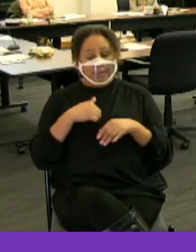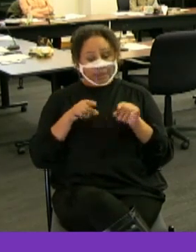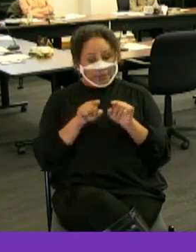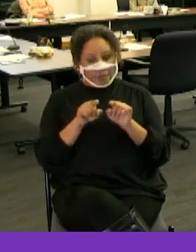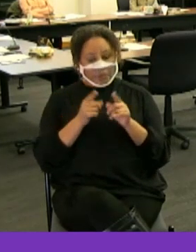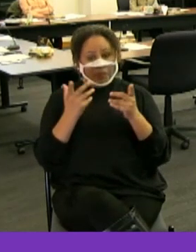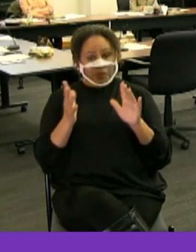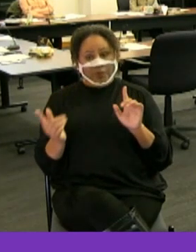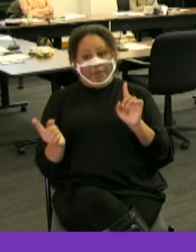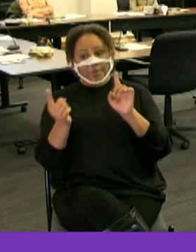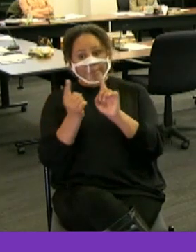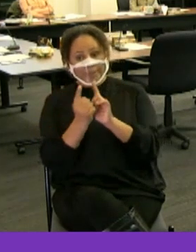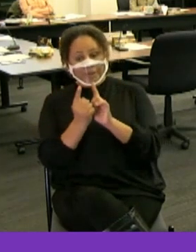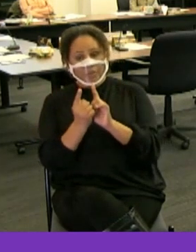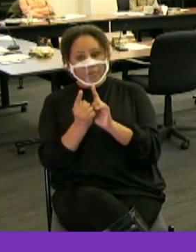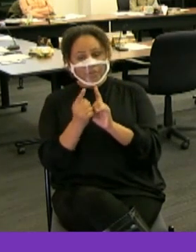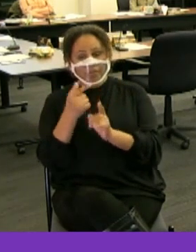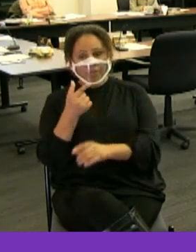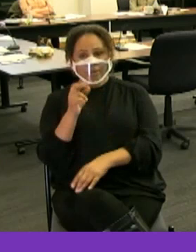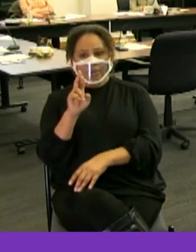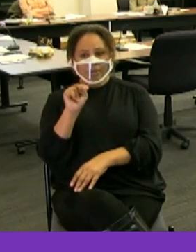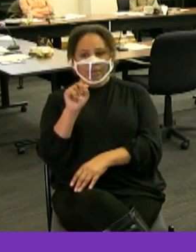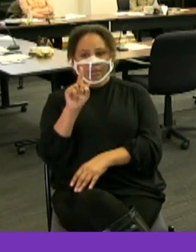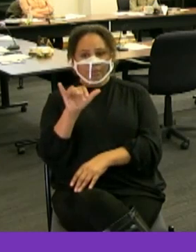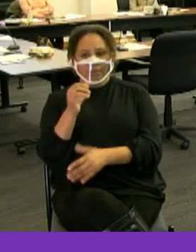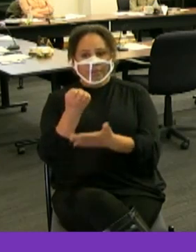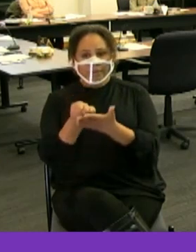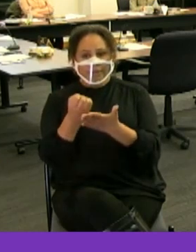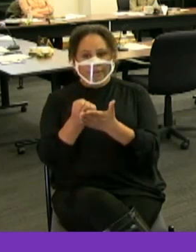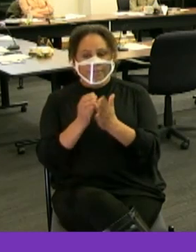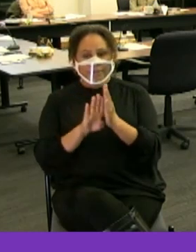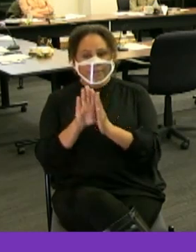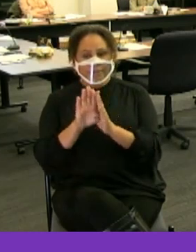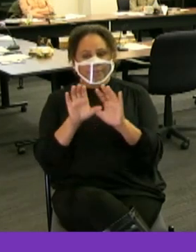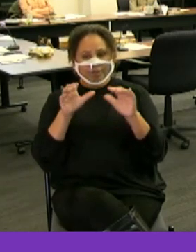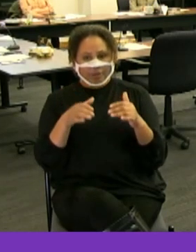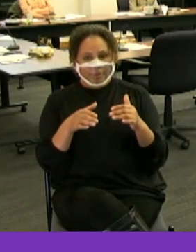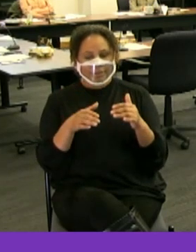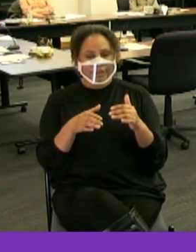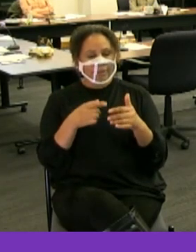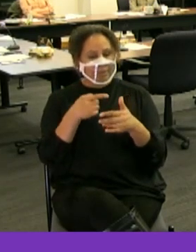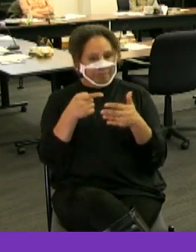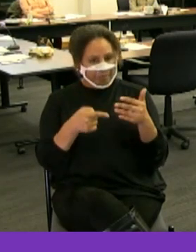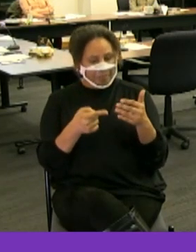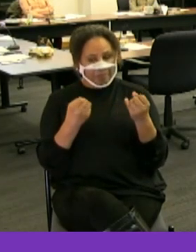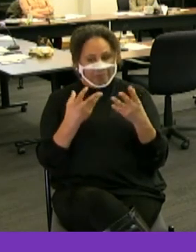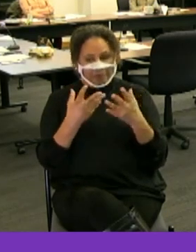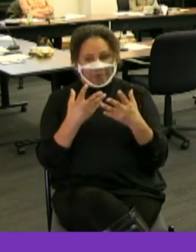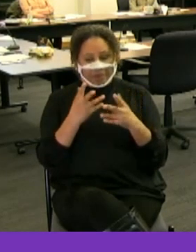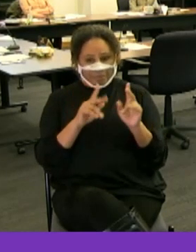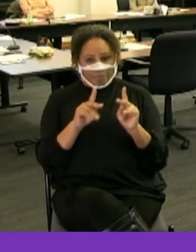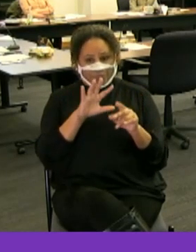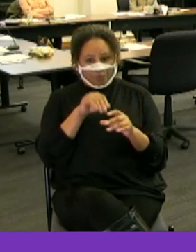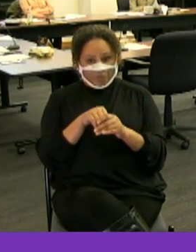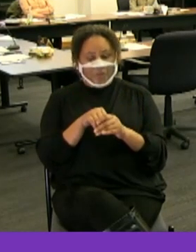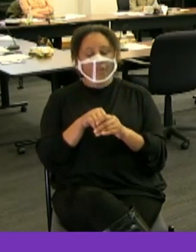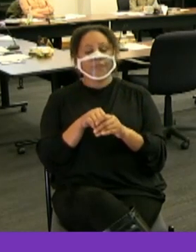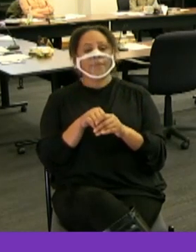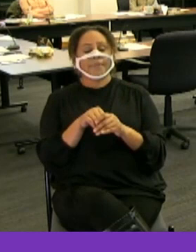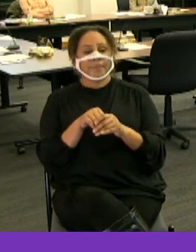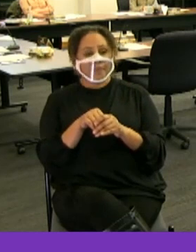also met with the Grundy Economic Development Council, Nancy Ammer, Lionel Bazell, and Aux Sable.